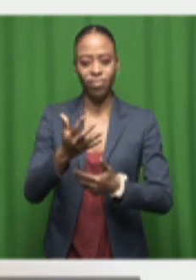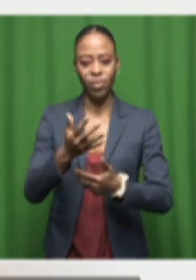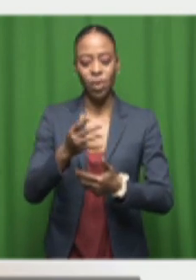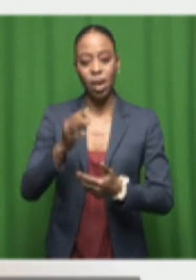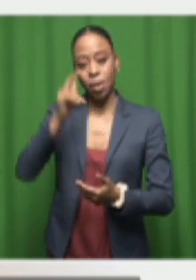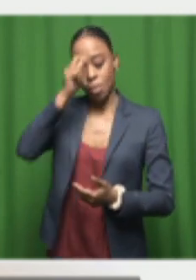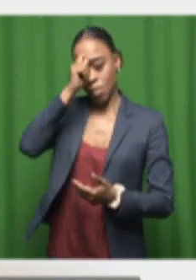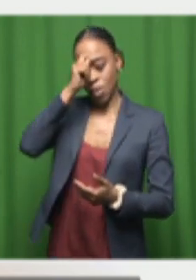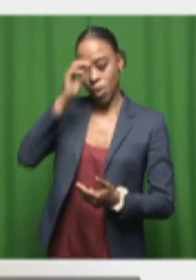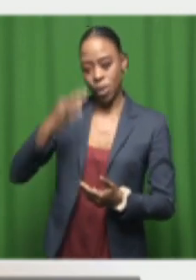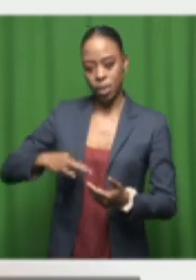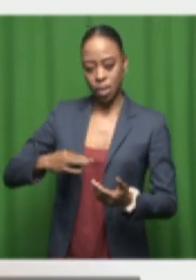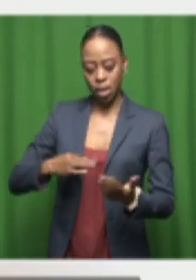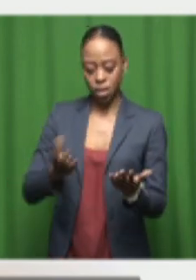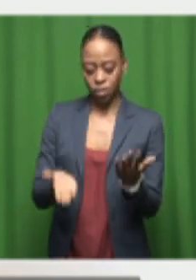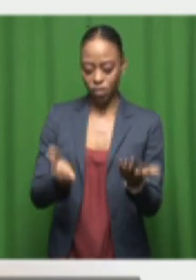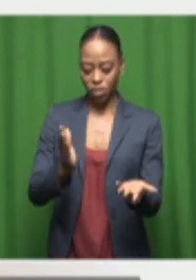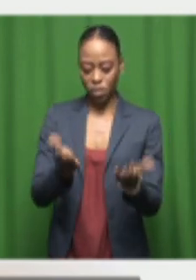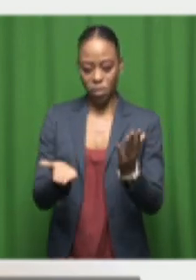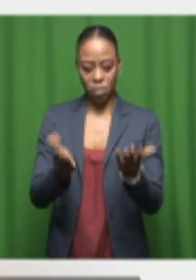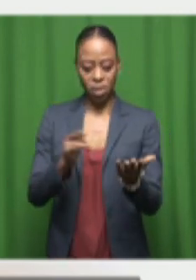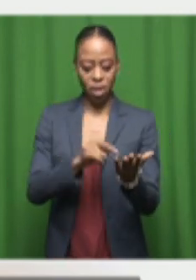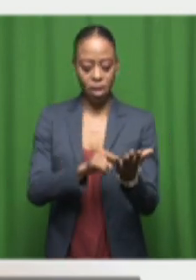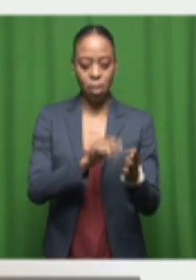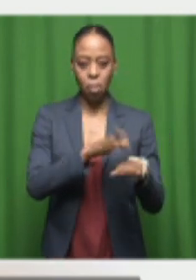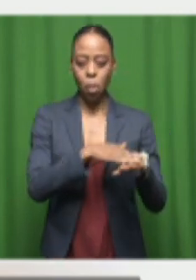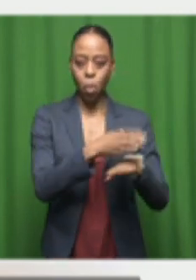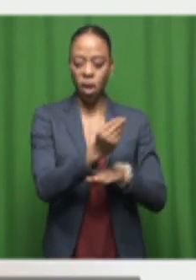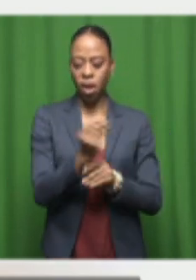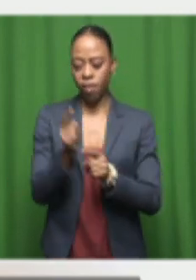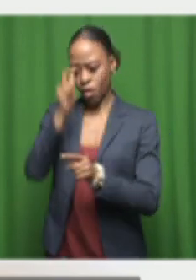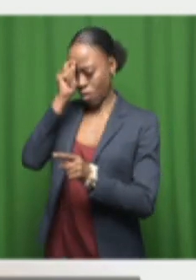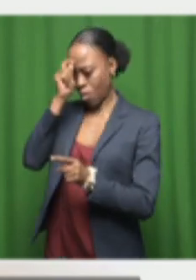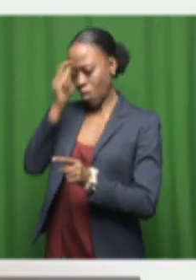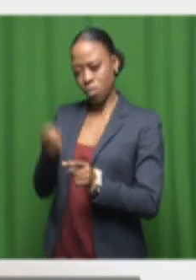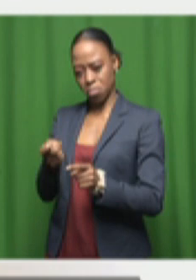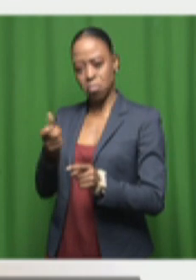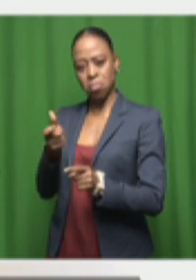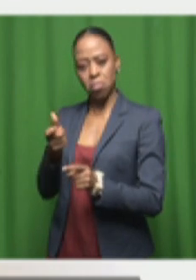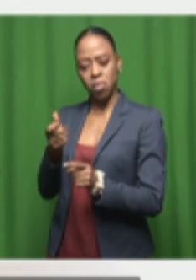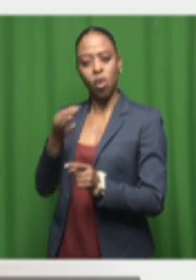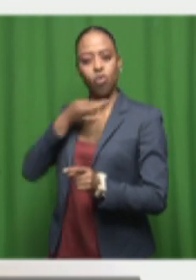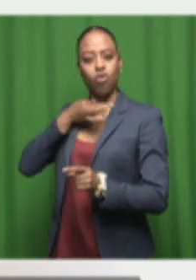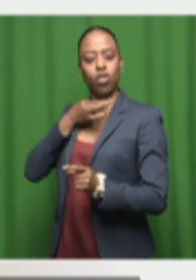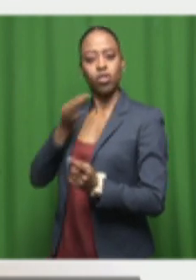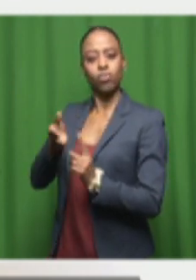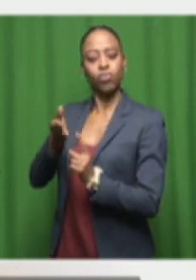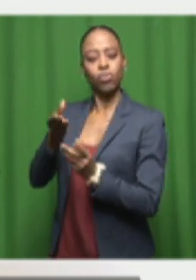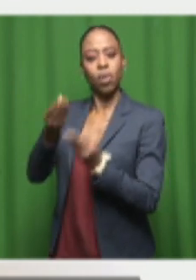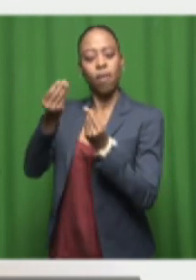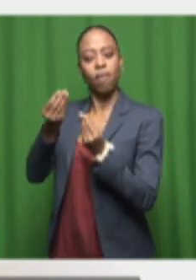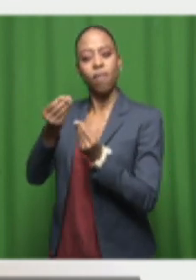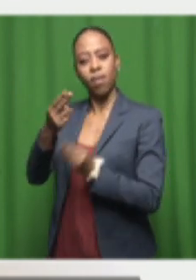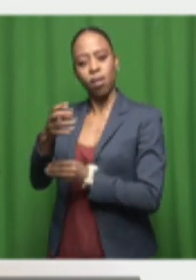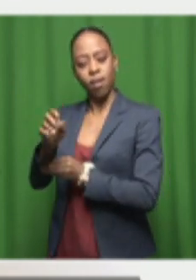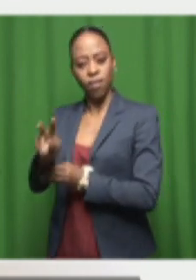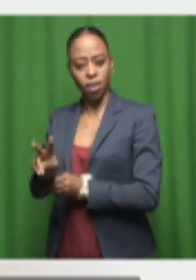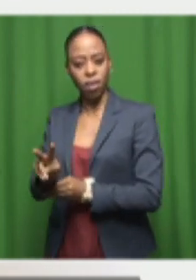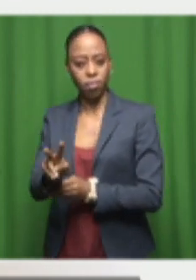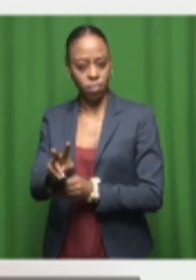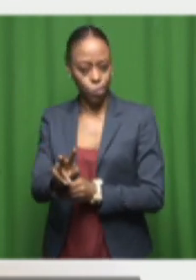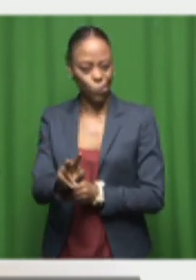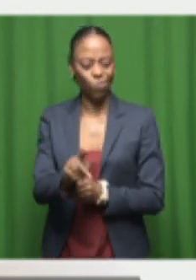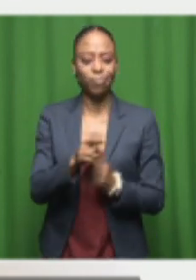boys and adolescent young girls. And so we see a much higher burden of HIV in adolescent young girls and young